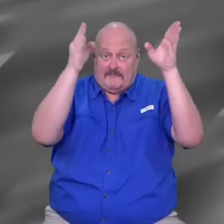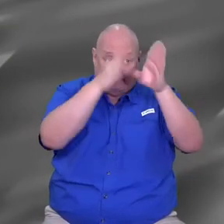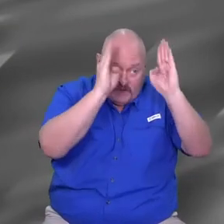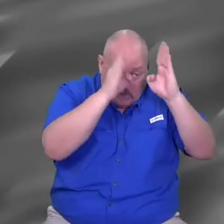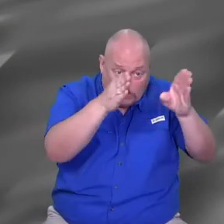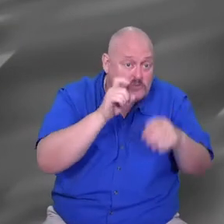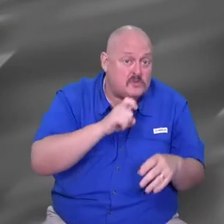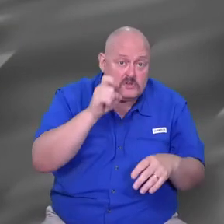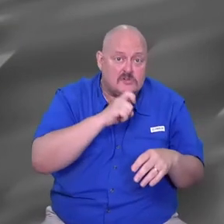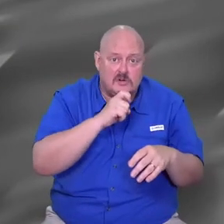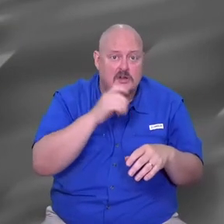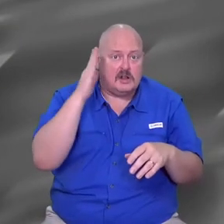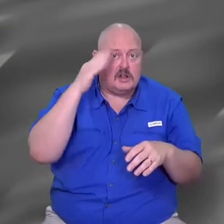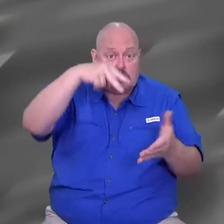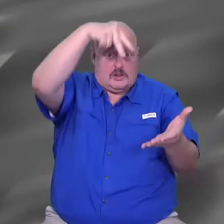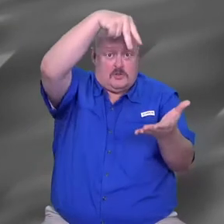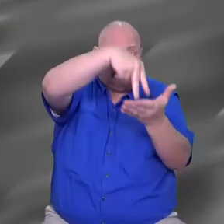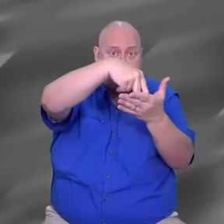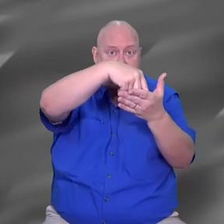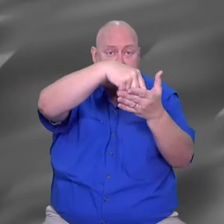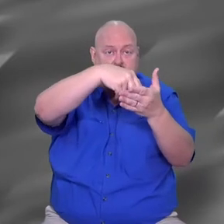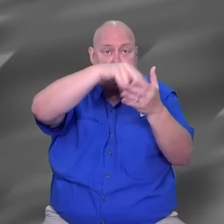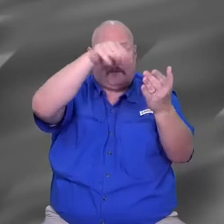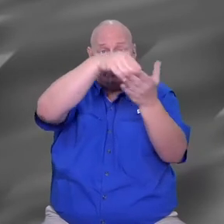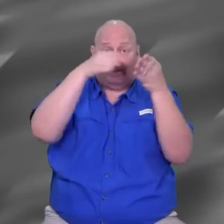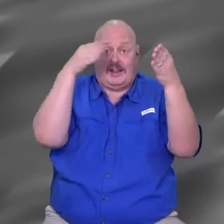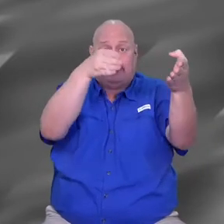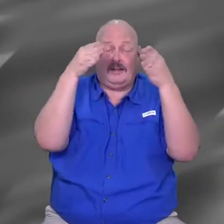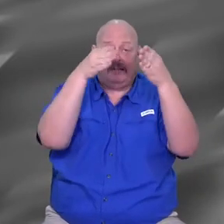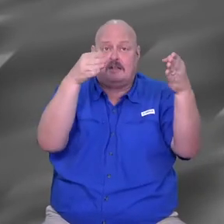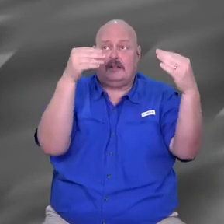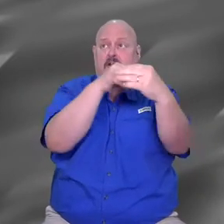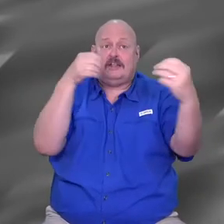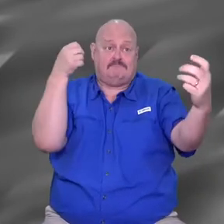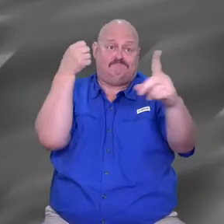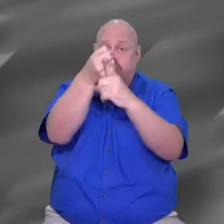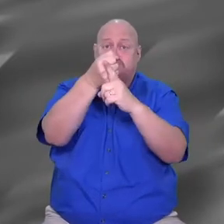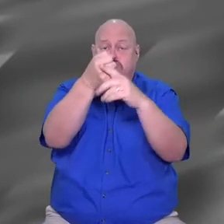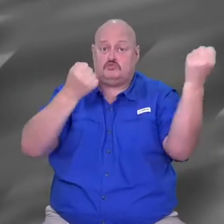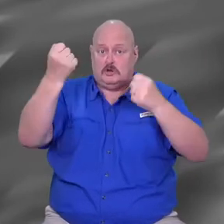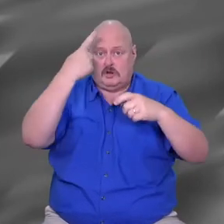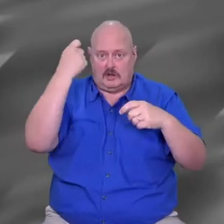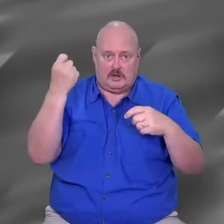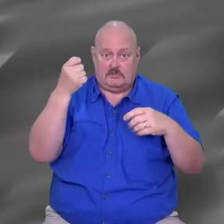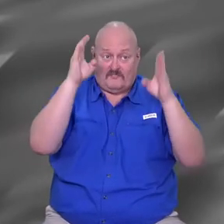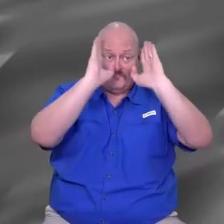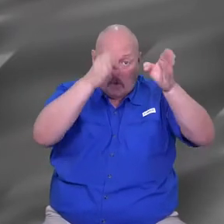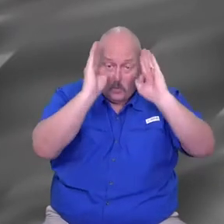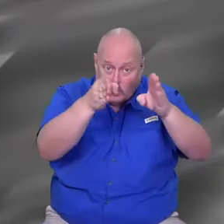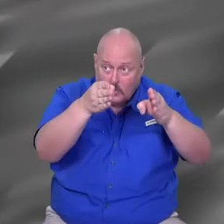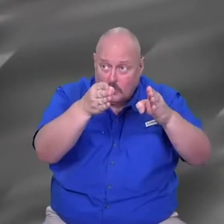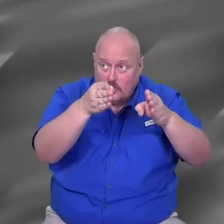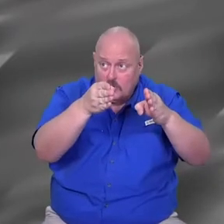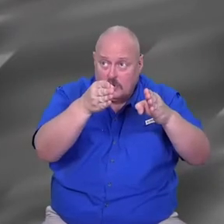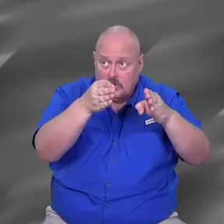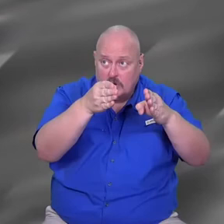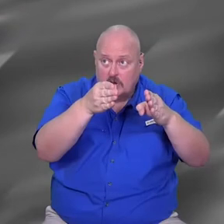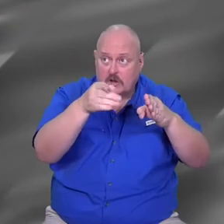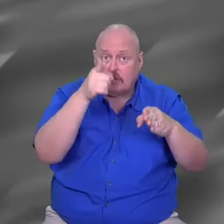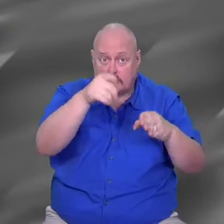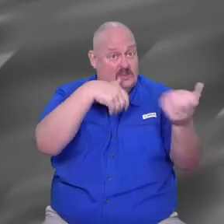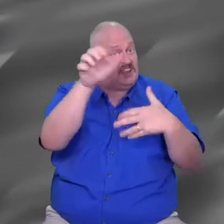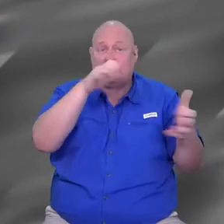the girl, they will stand in the middle of the highway and get hit by a truck because they're so focused on what they're at. Y'all can